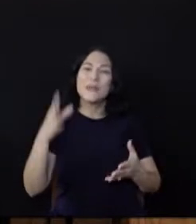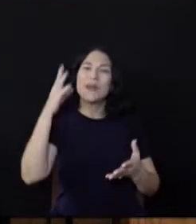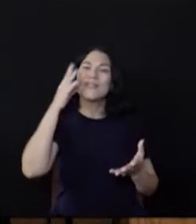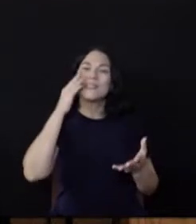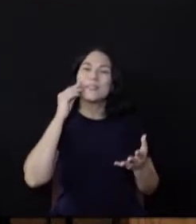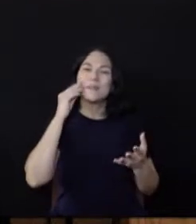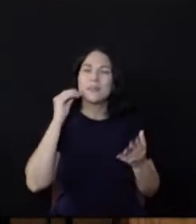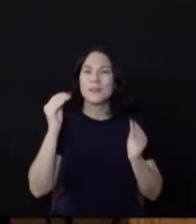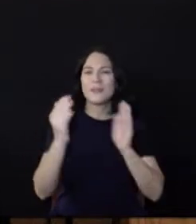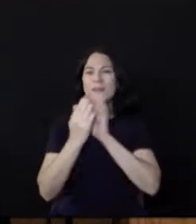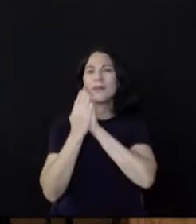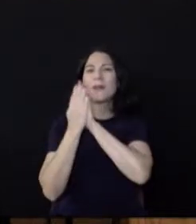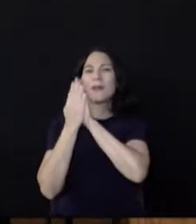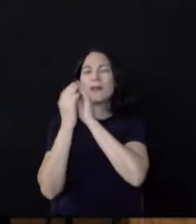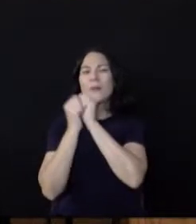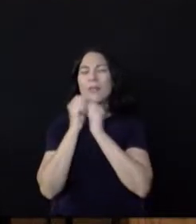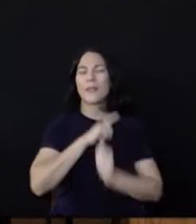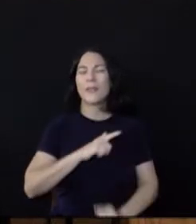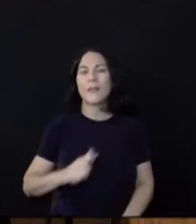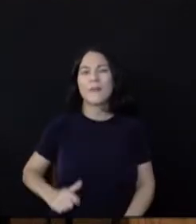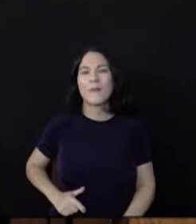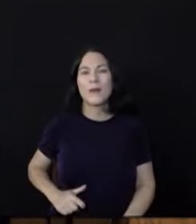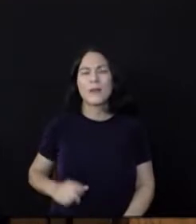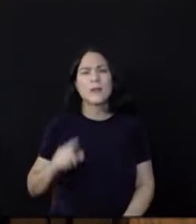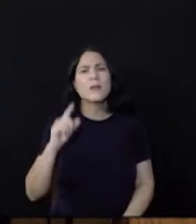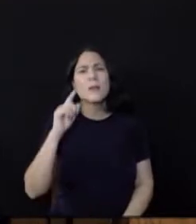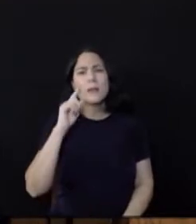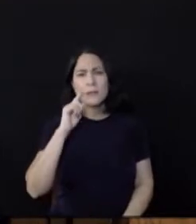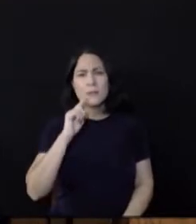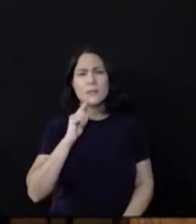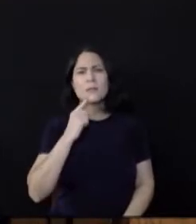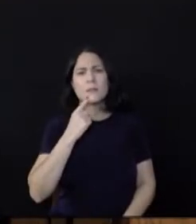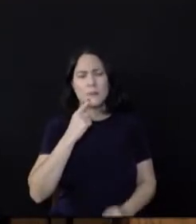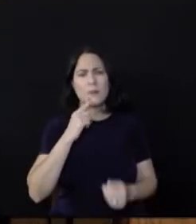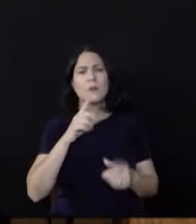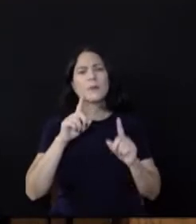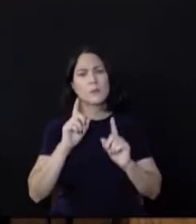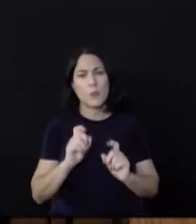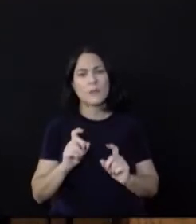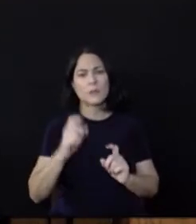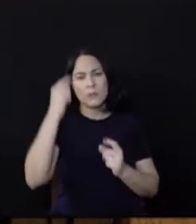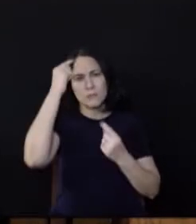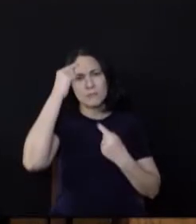Lord? That's a serious question to consider. And so